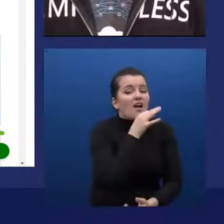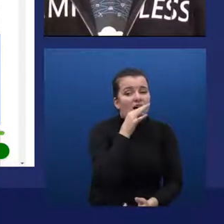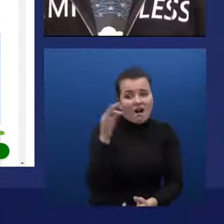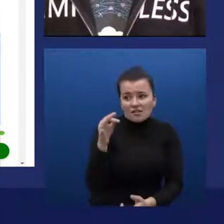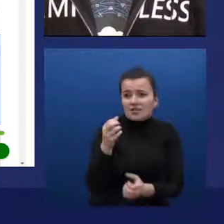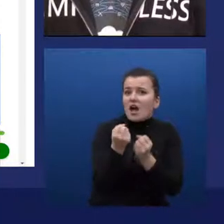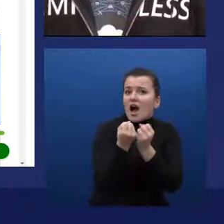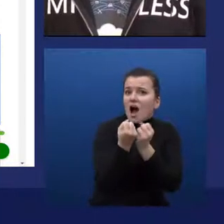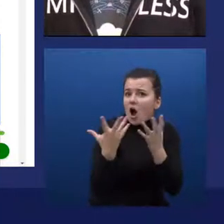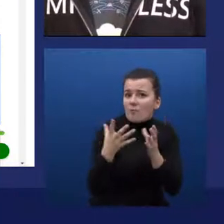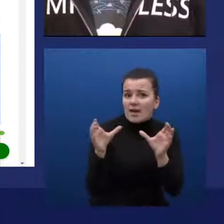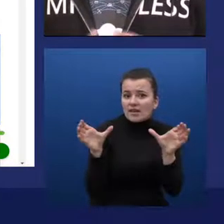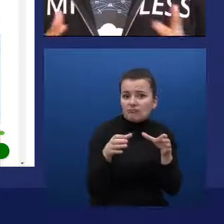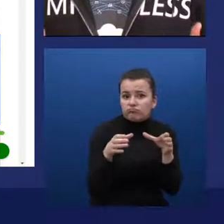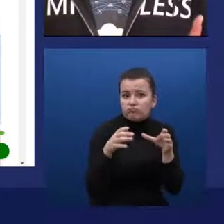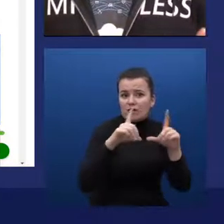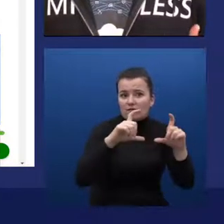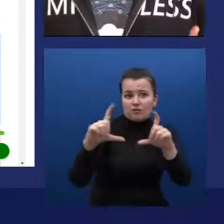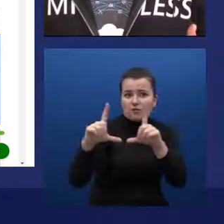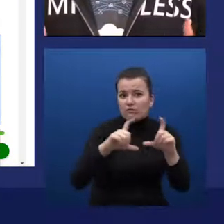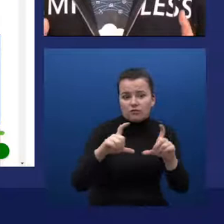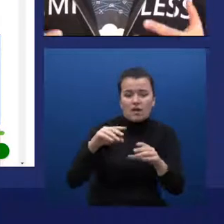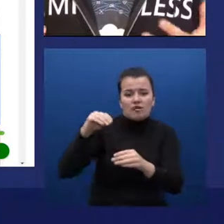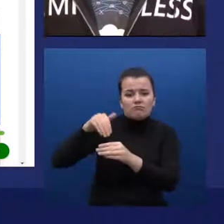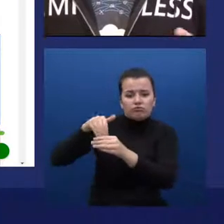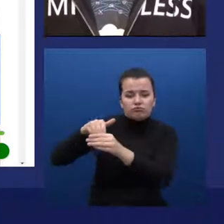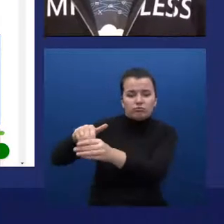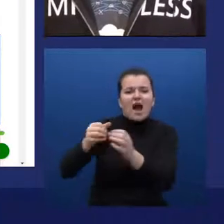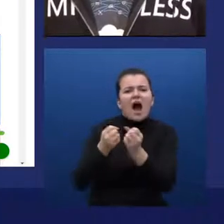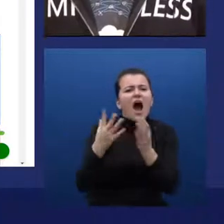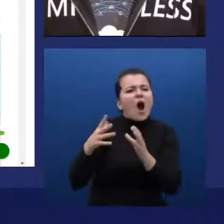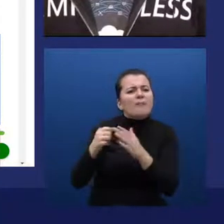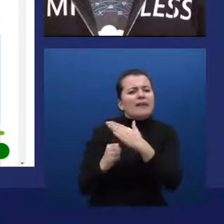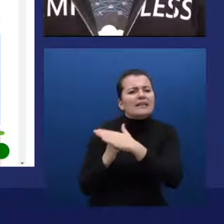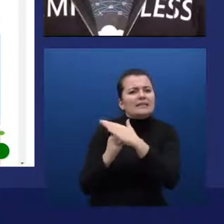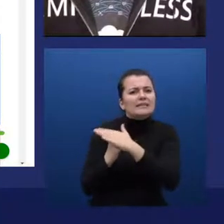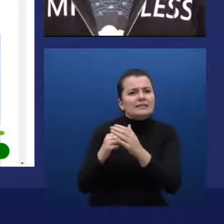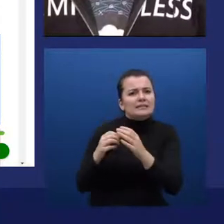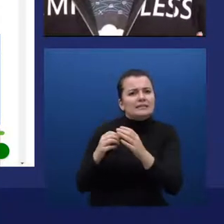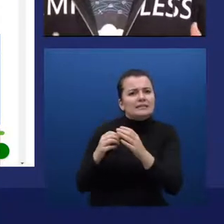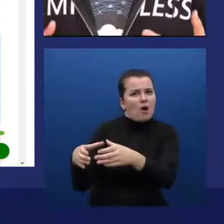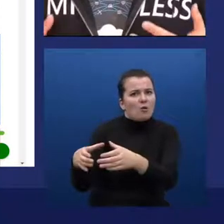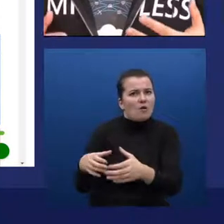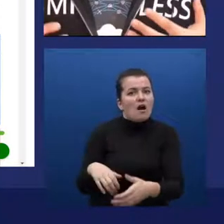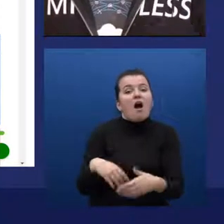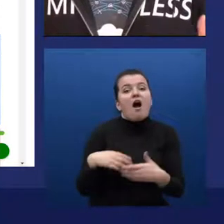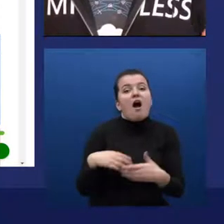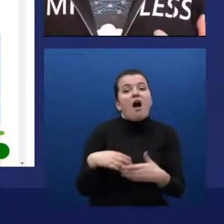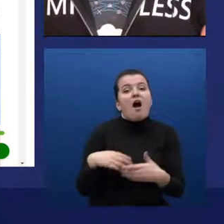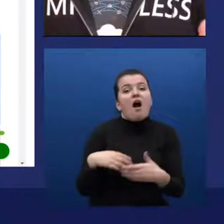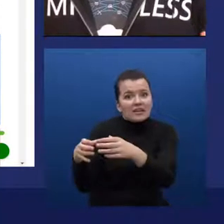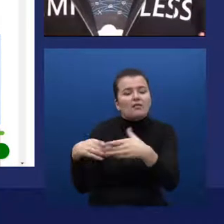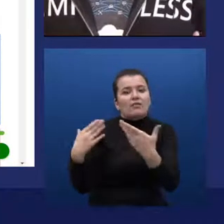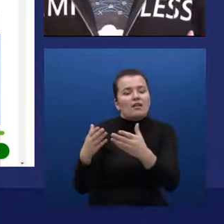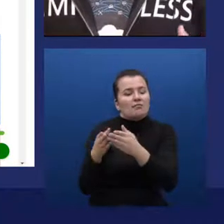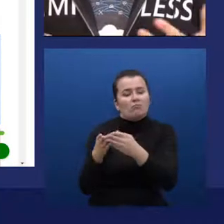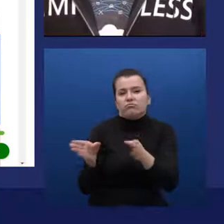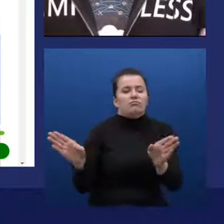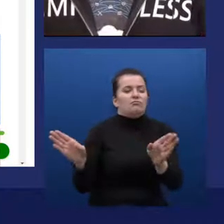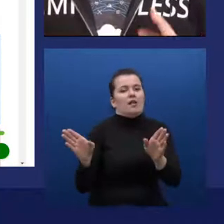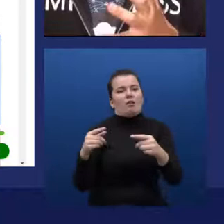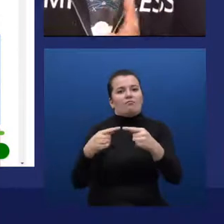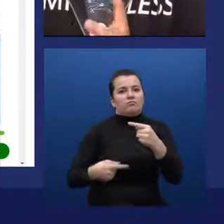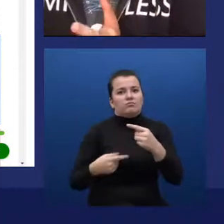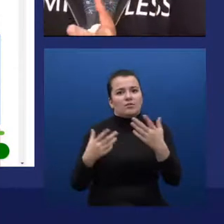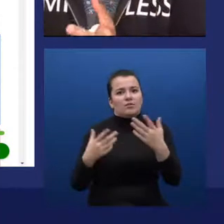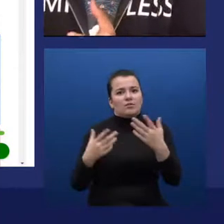down? It's dependent on how it's going to be used, right? So in this scenario here, what